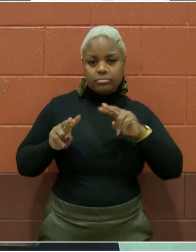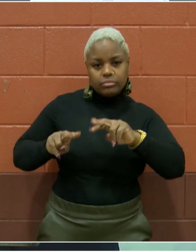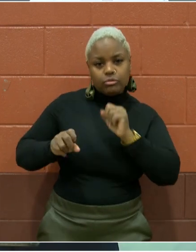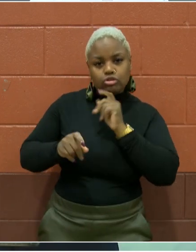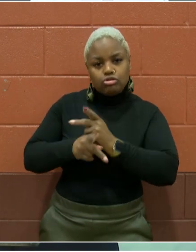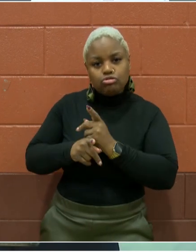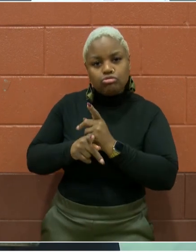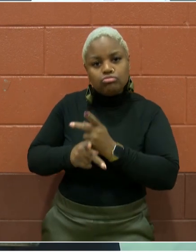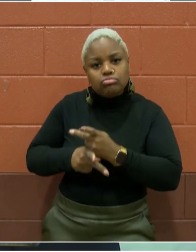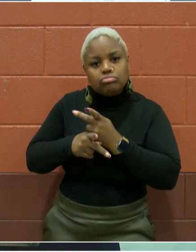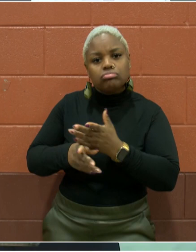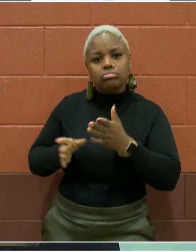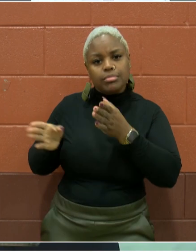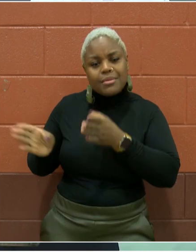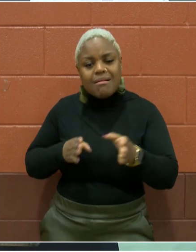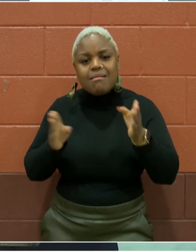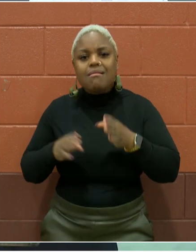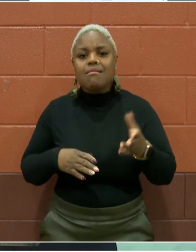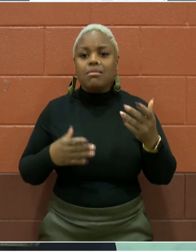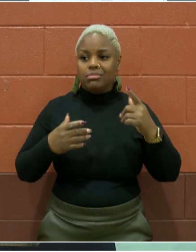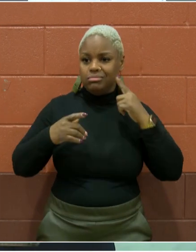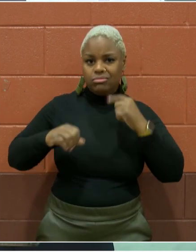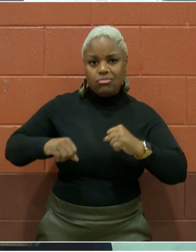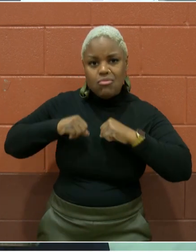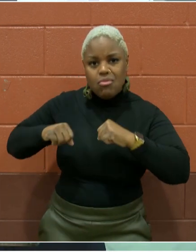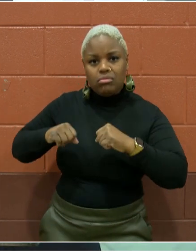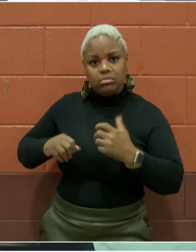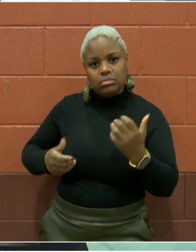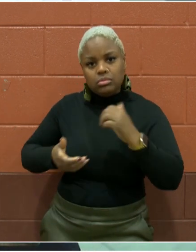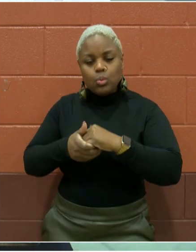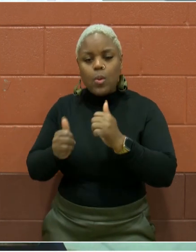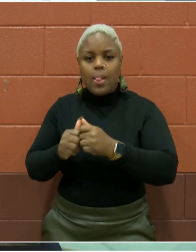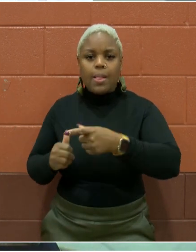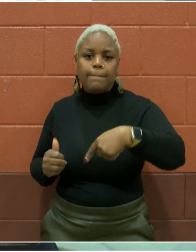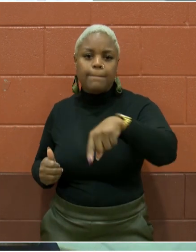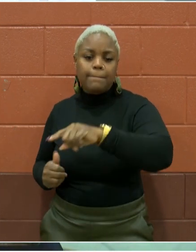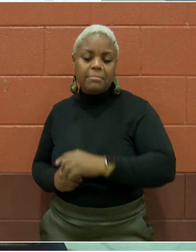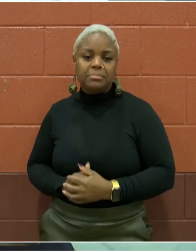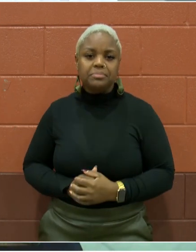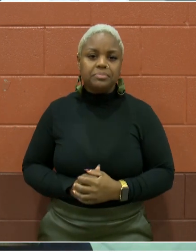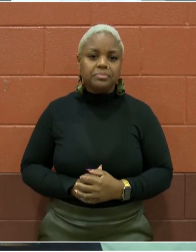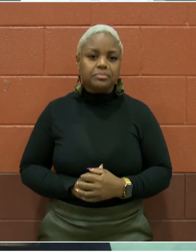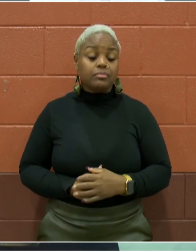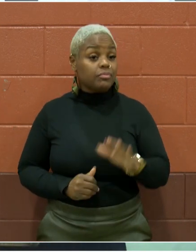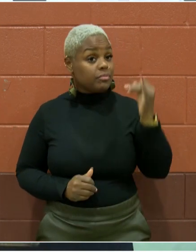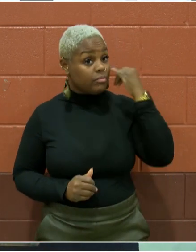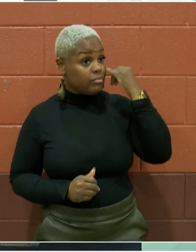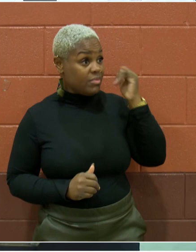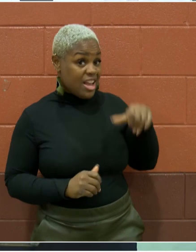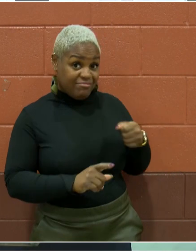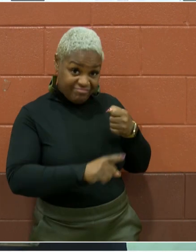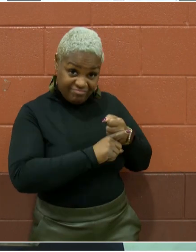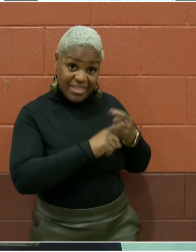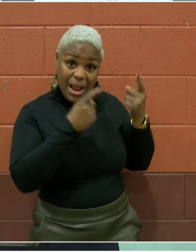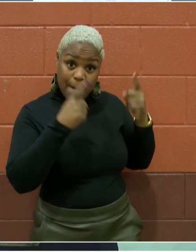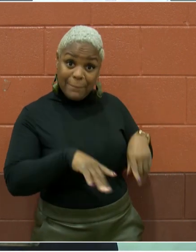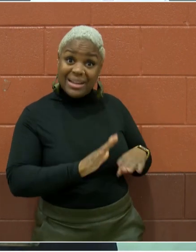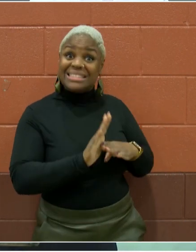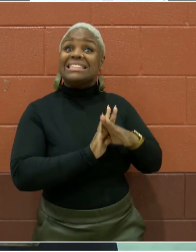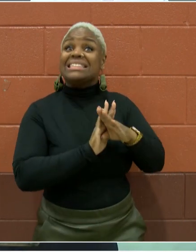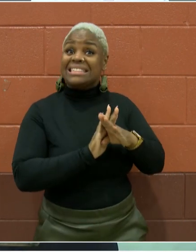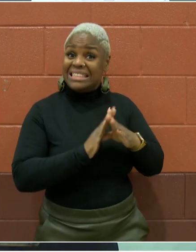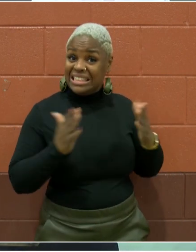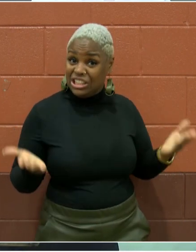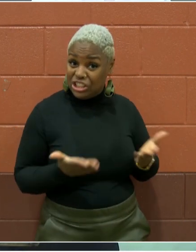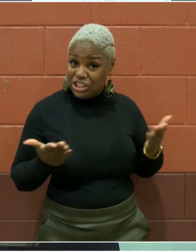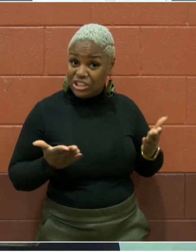looking at how they have postured their security plans. If that does increase here, what is the guidance, and especially when it comes to the level